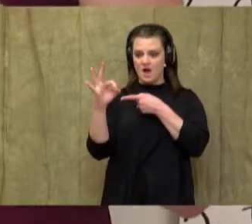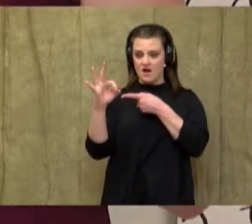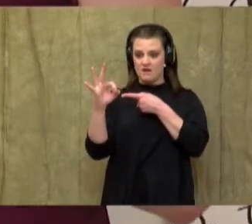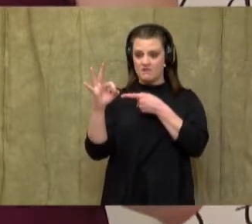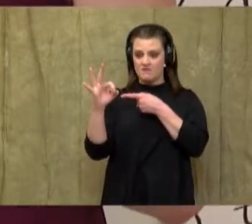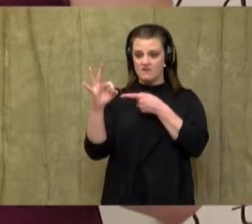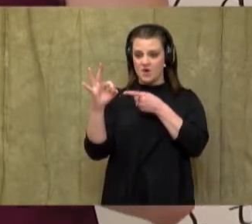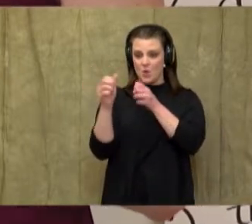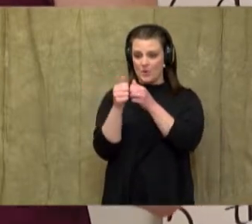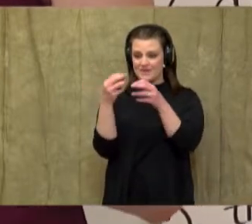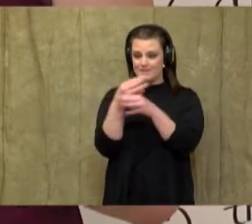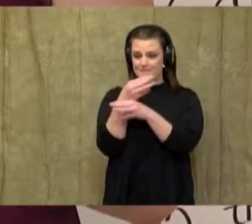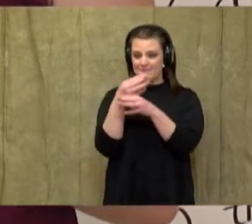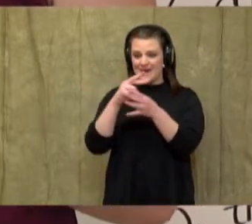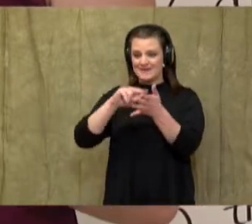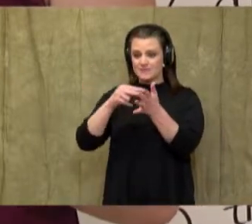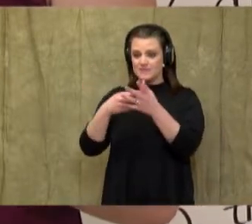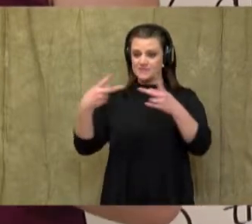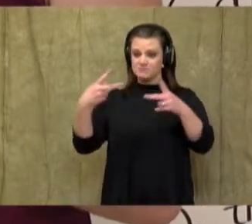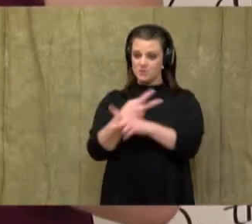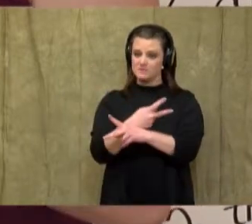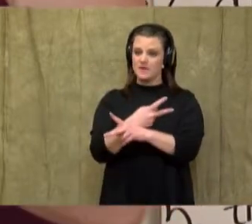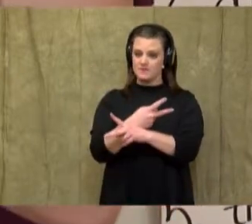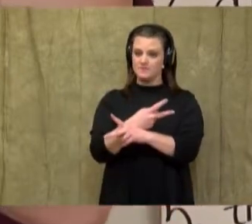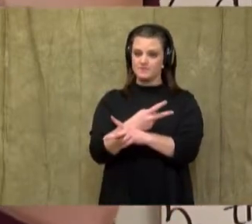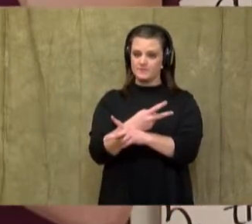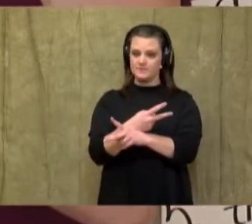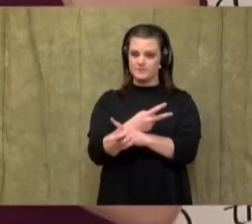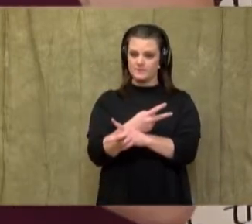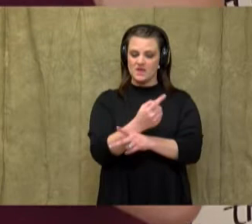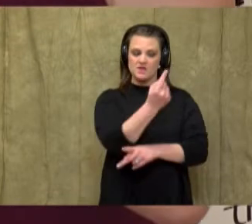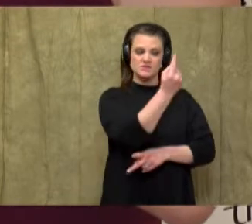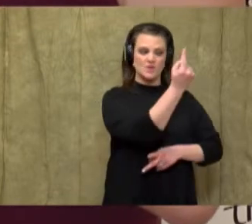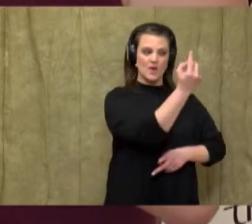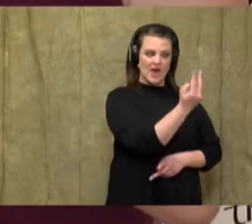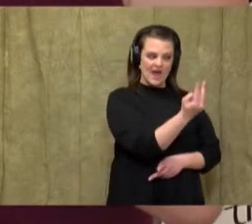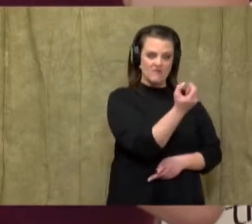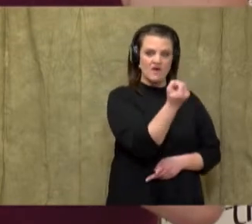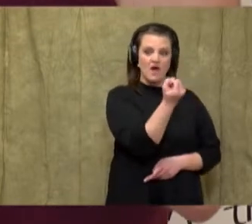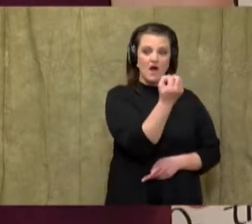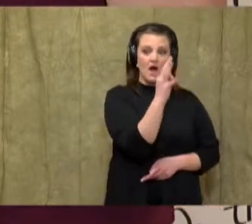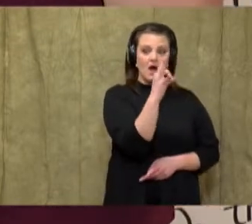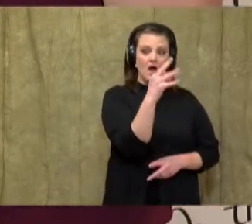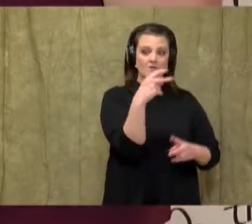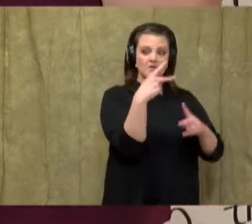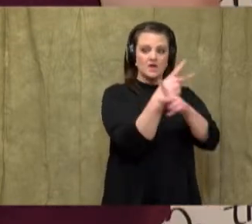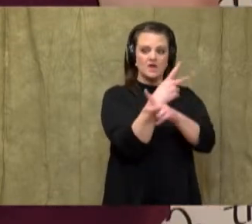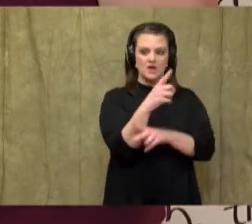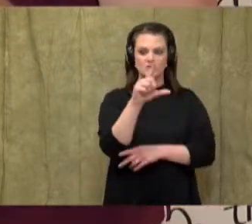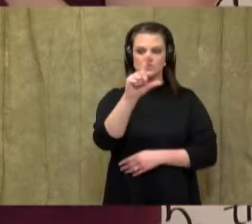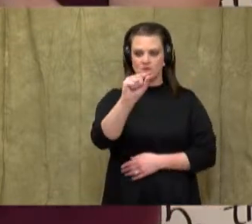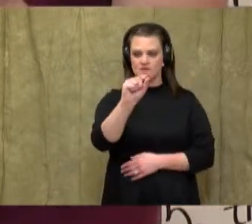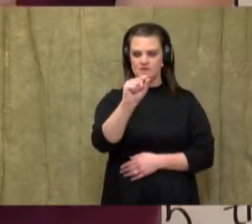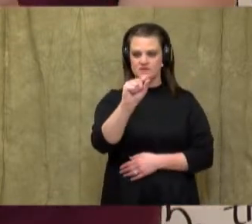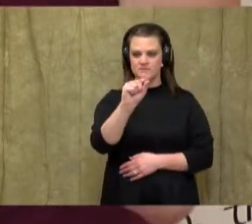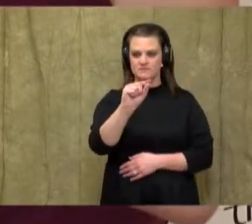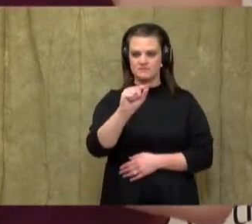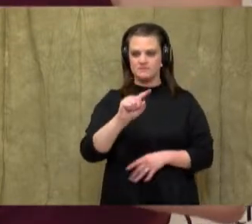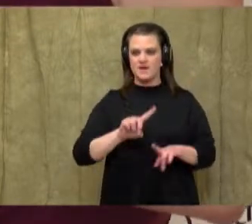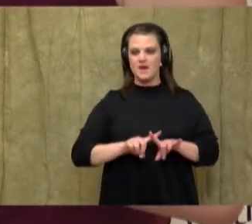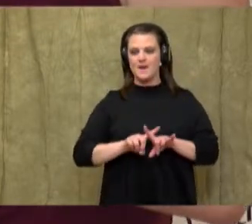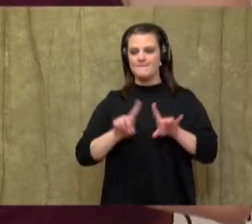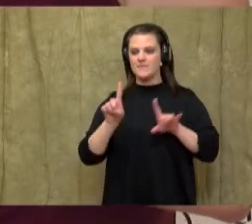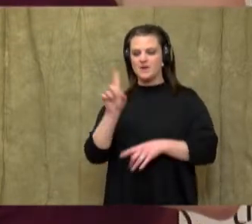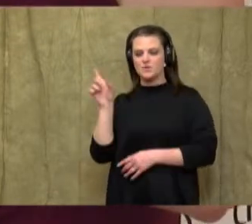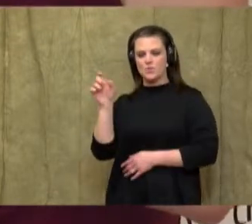you are in math, that means to multiply. So he is half of 20. But let me